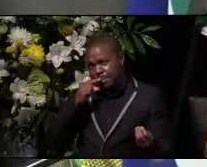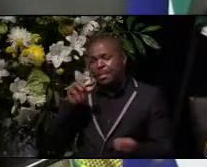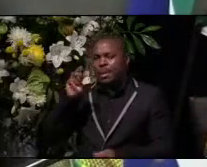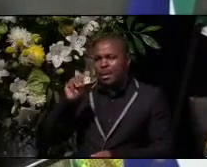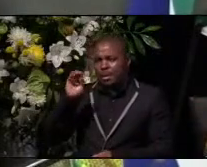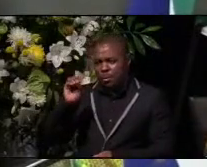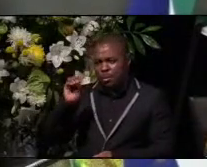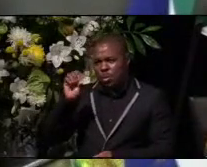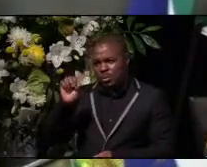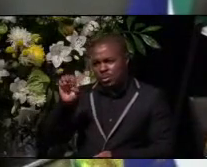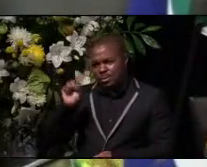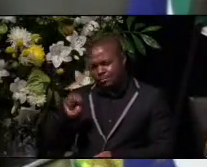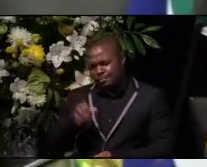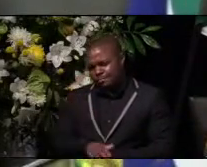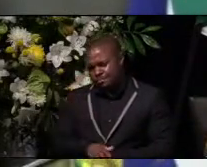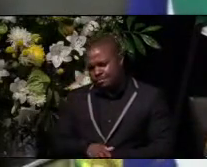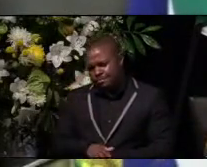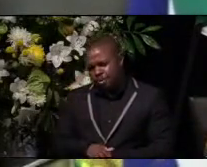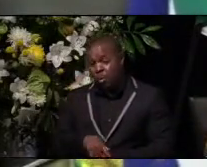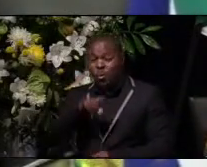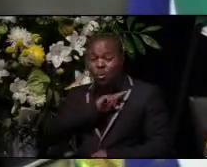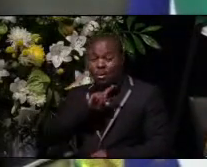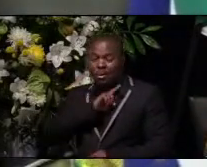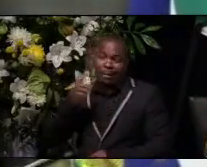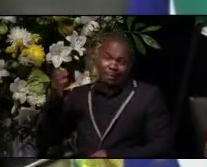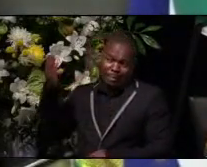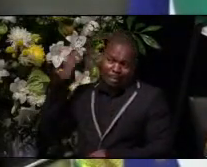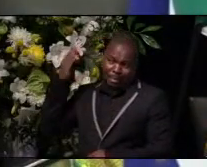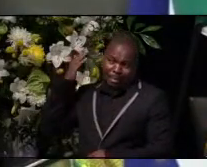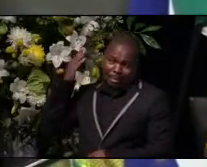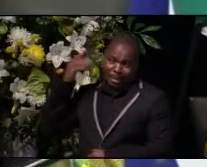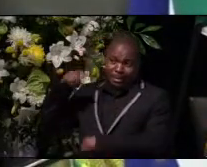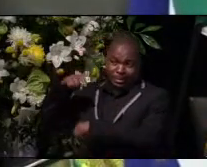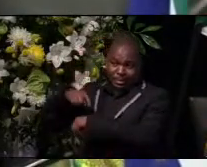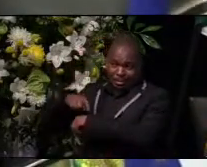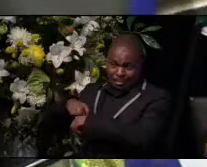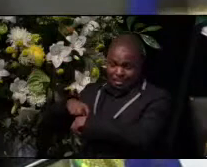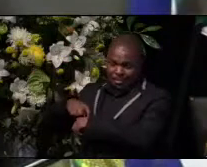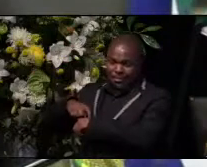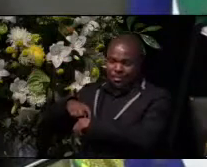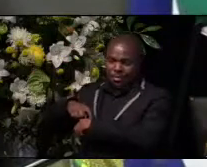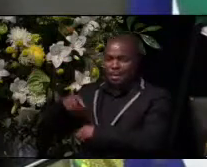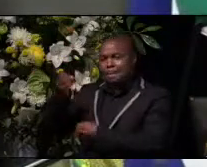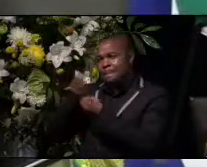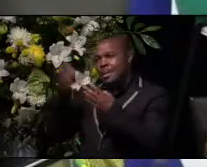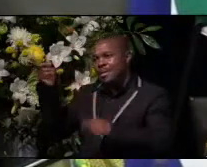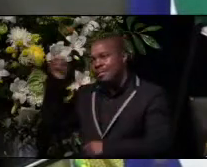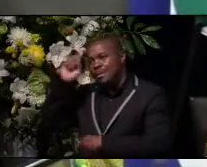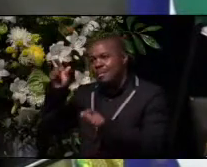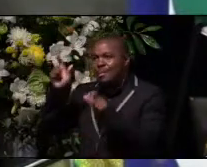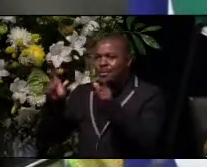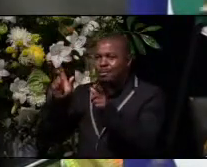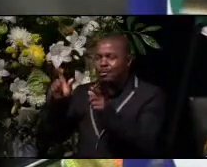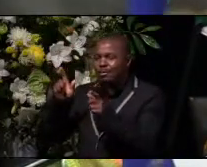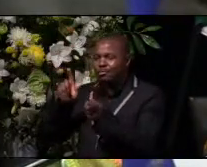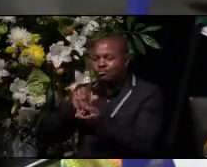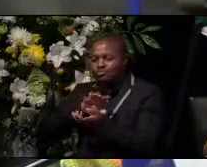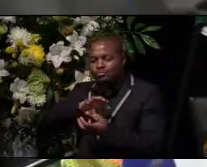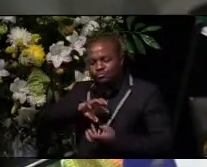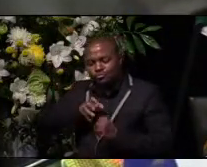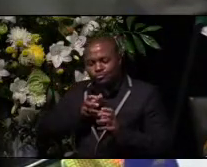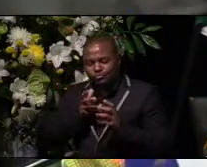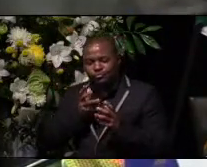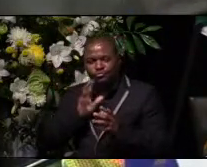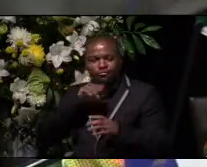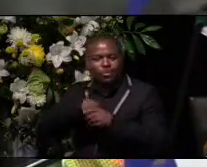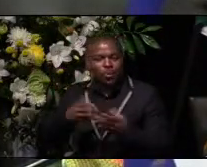especially at the time when many Africans had converted to Christianity they were very much